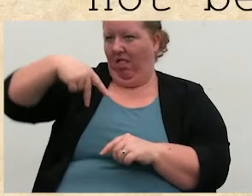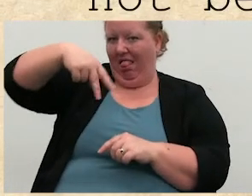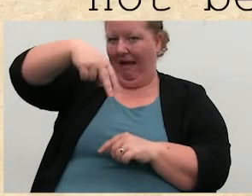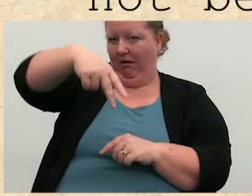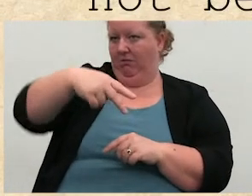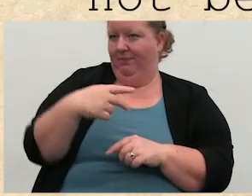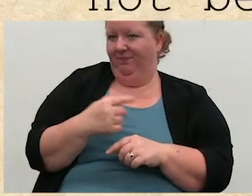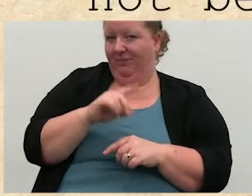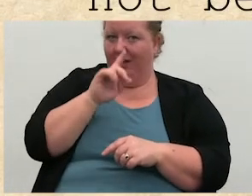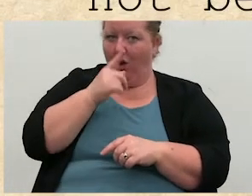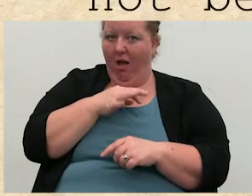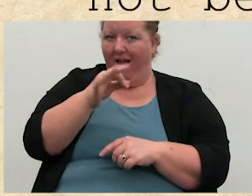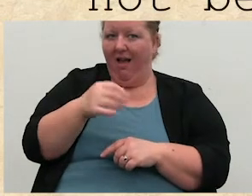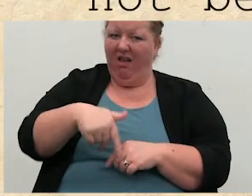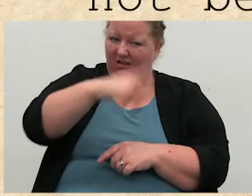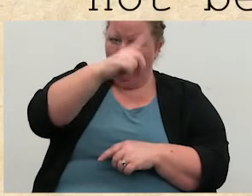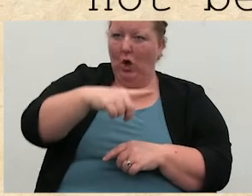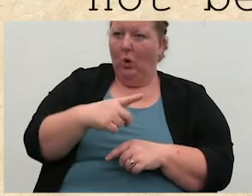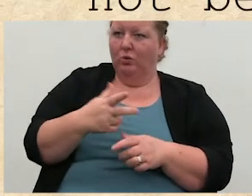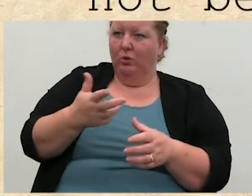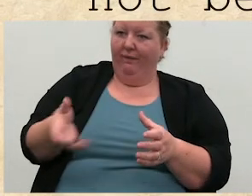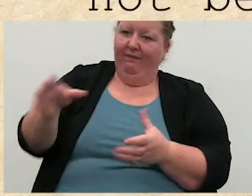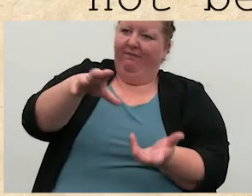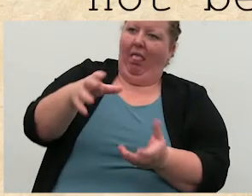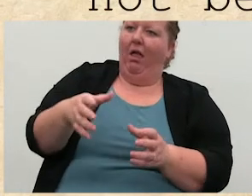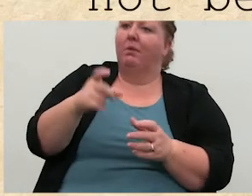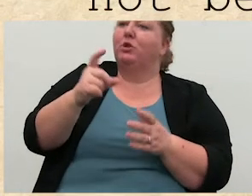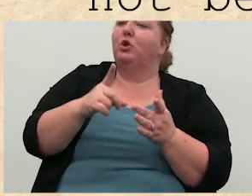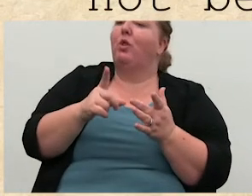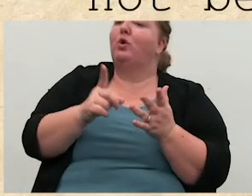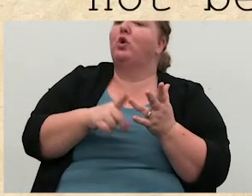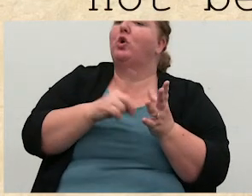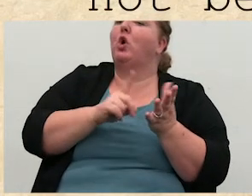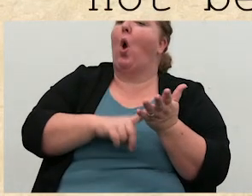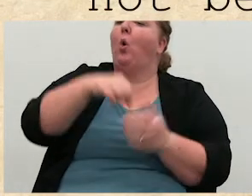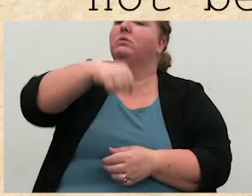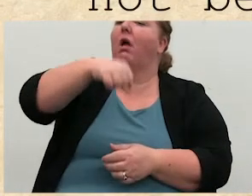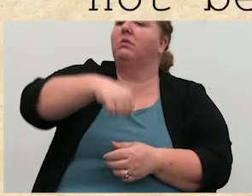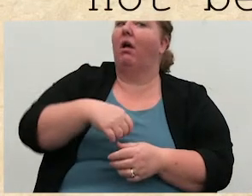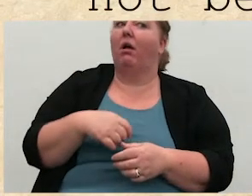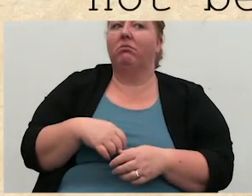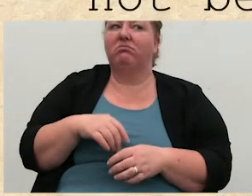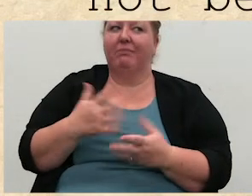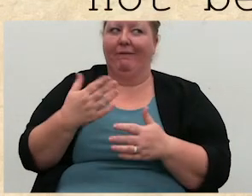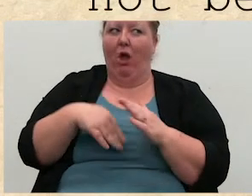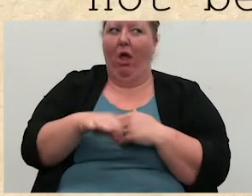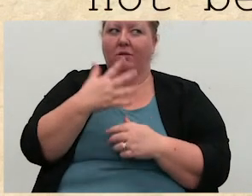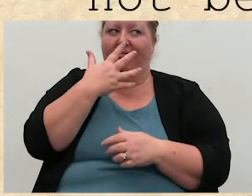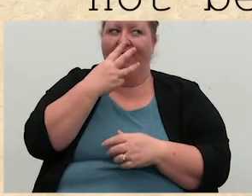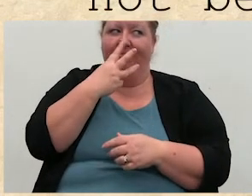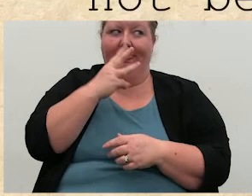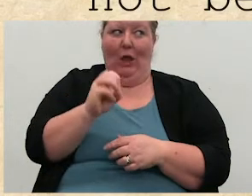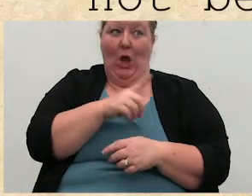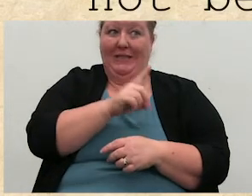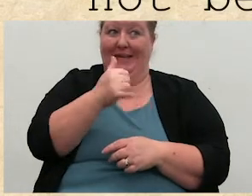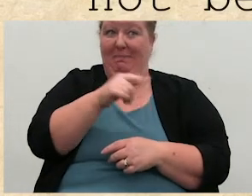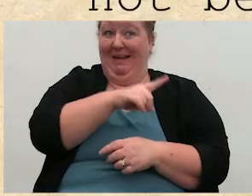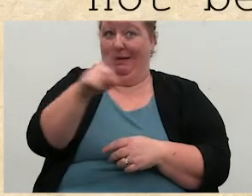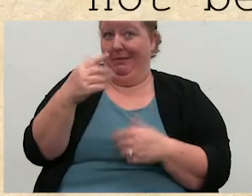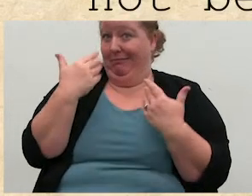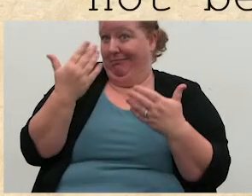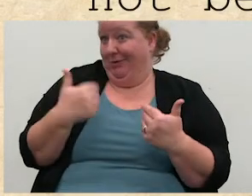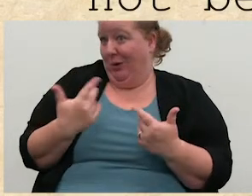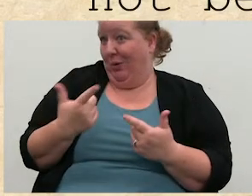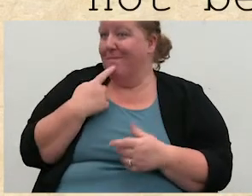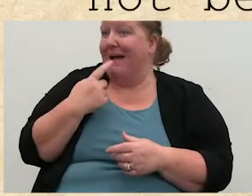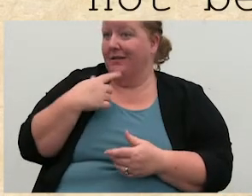it could not be asked to go and fill the coal scuttle. Anyone under 30 in the room? Coal scuttle is basically a